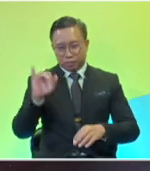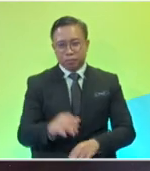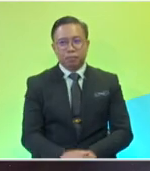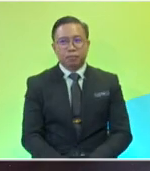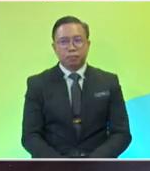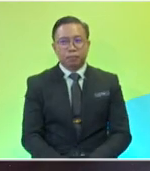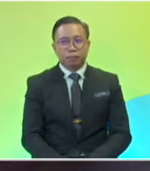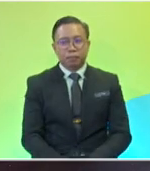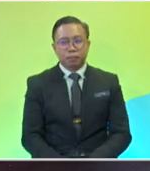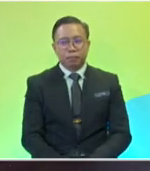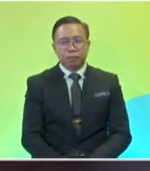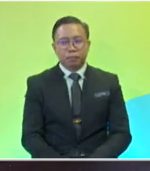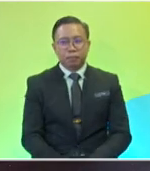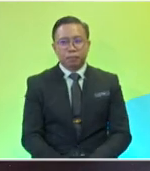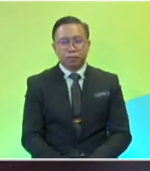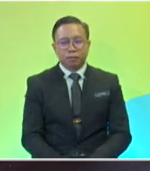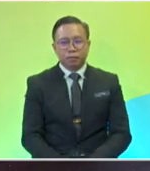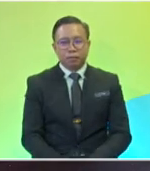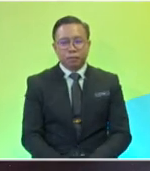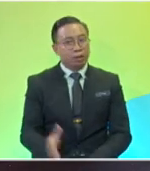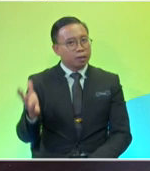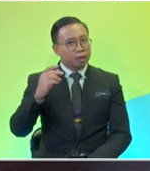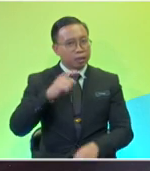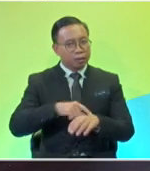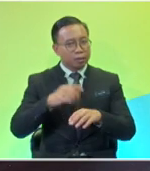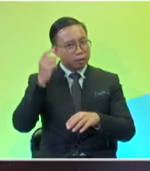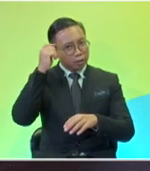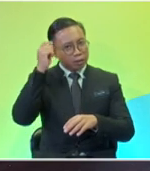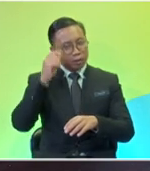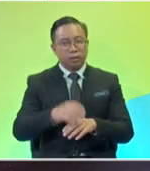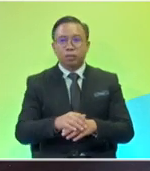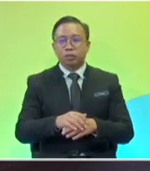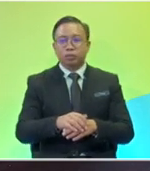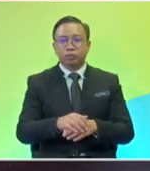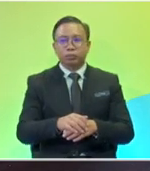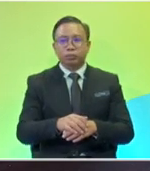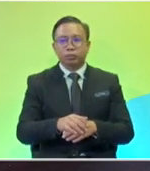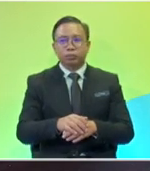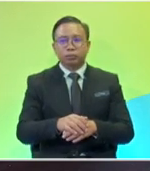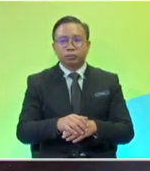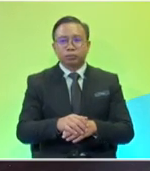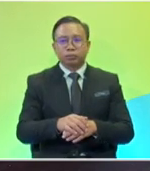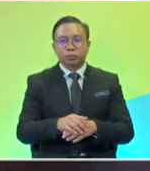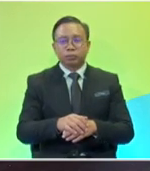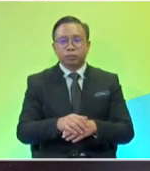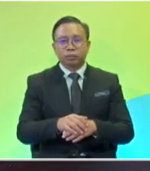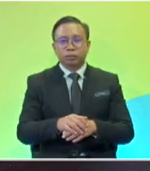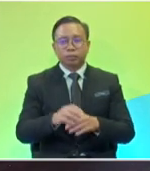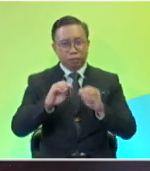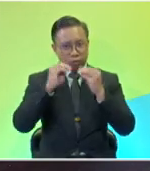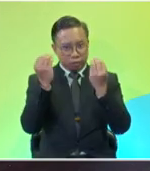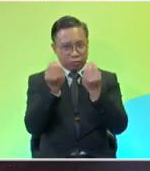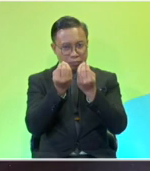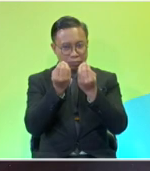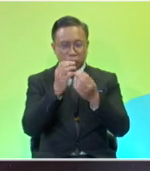let me think. Let me think. School, church. Is it museum?